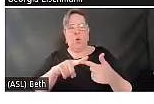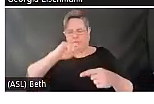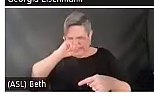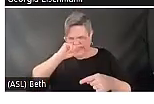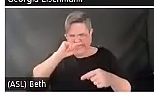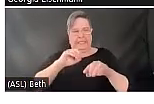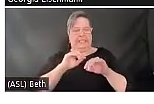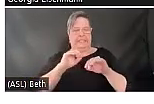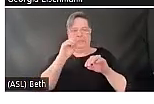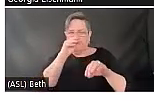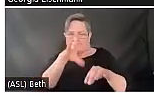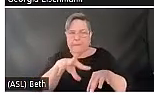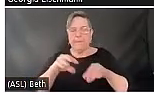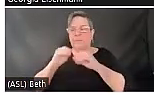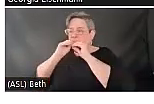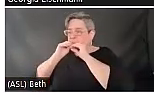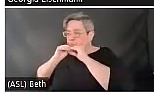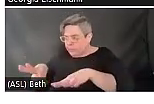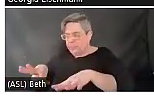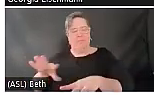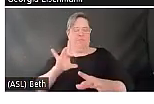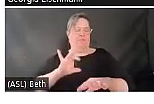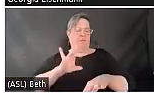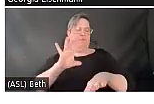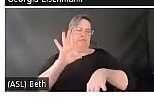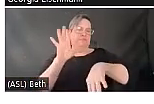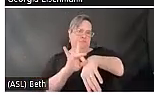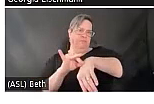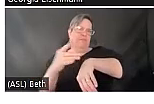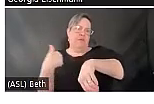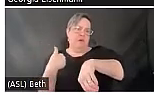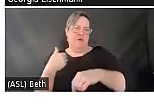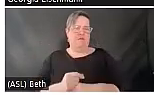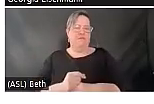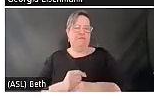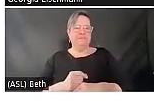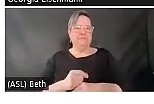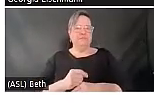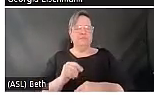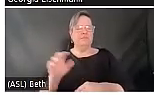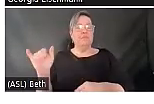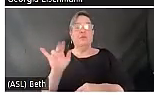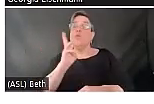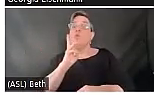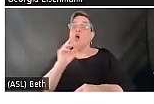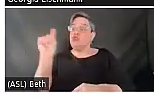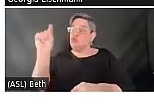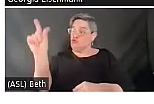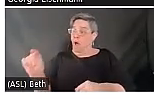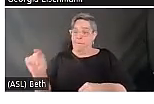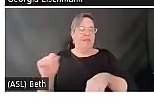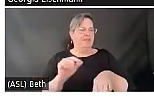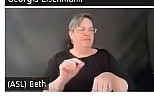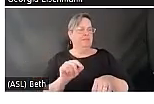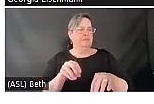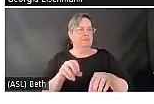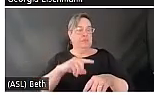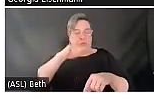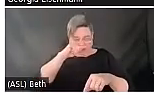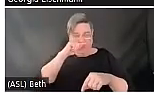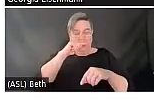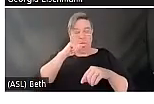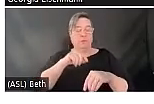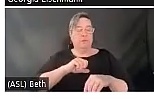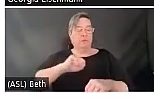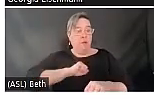out of the mouth or out of the nose. These droplets then can get into somebody's eyes, somebody